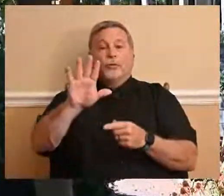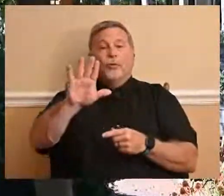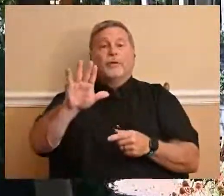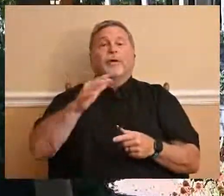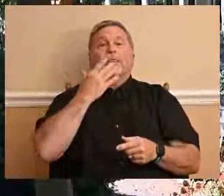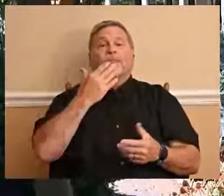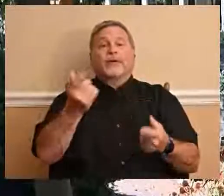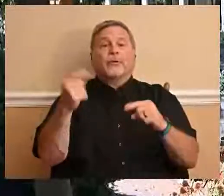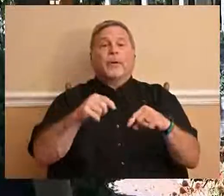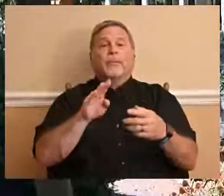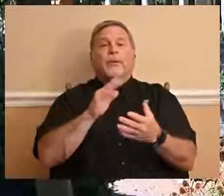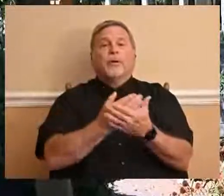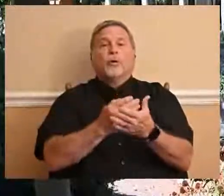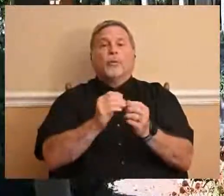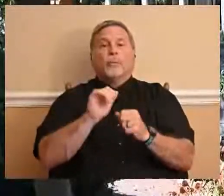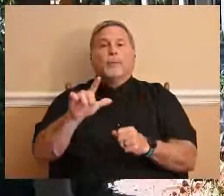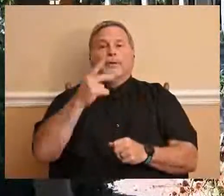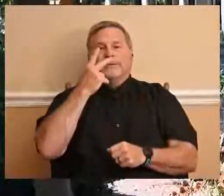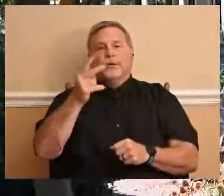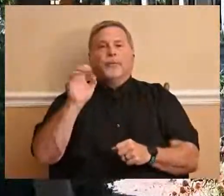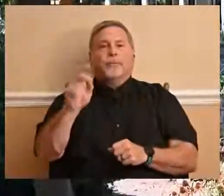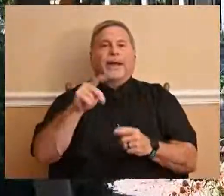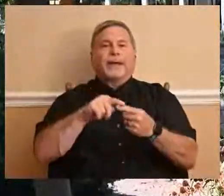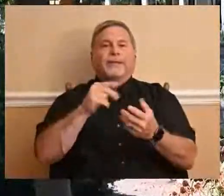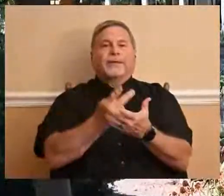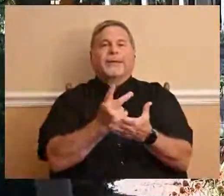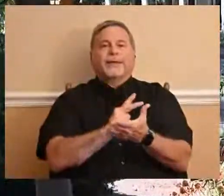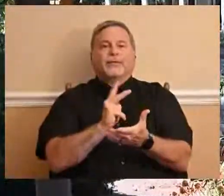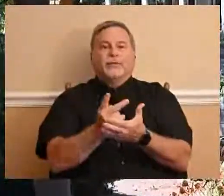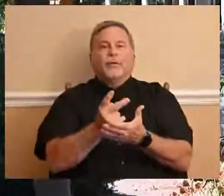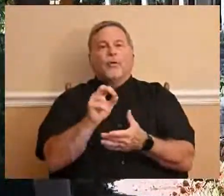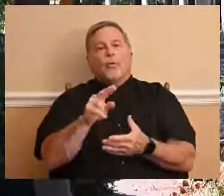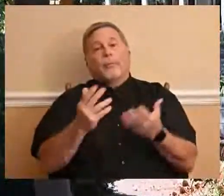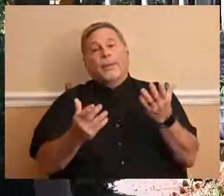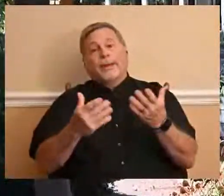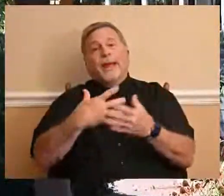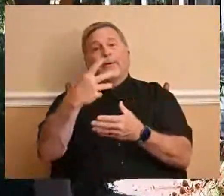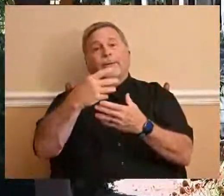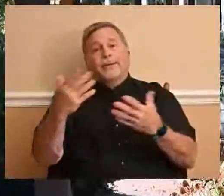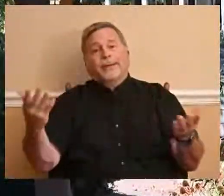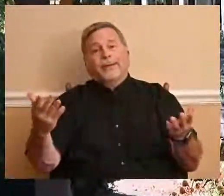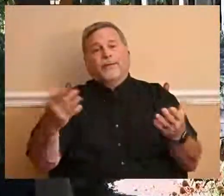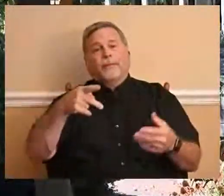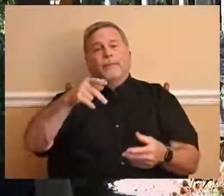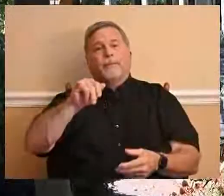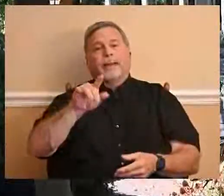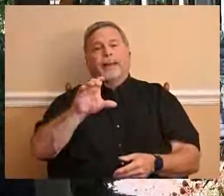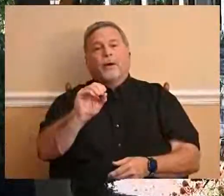and Cooking with Bill, and we'll see you back in the kitchen or maybe out here on the patio.